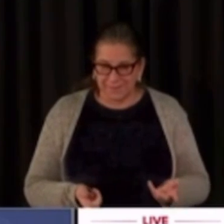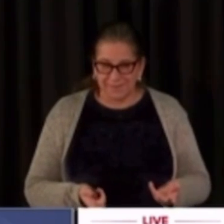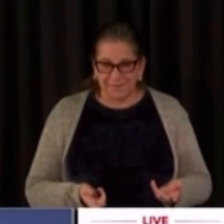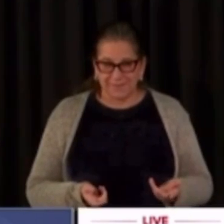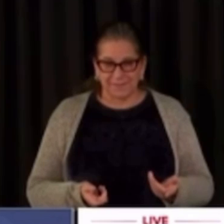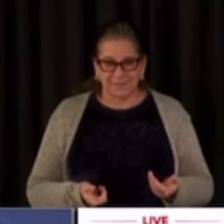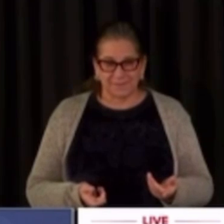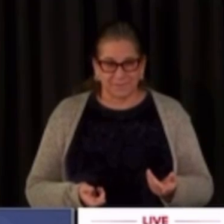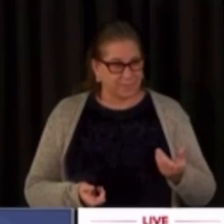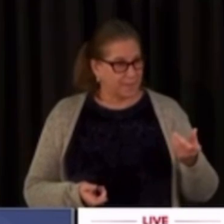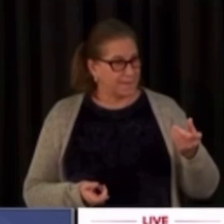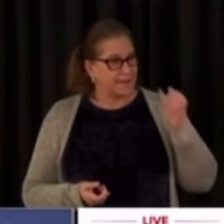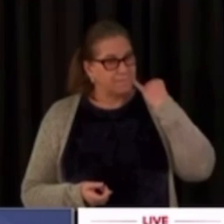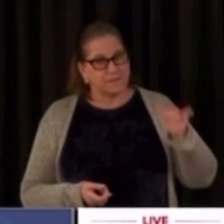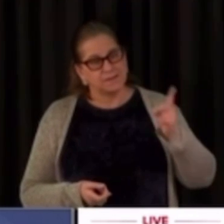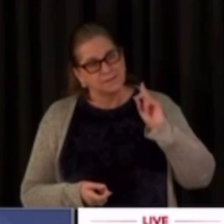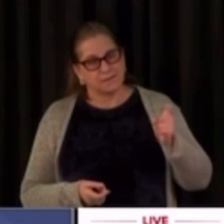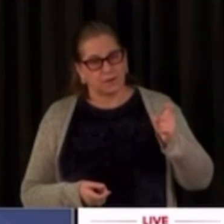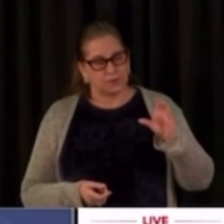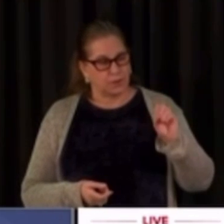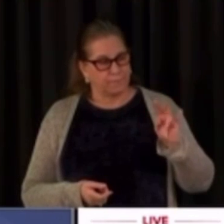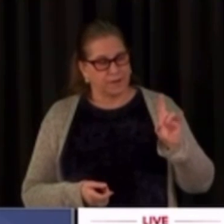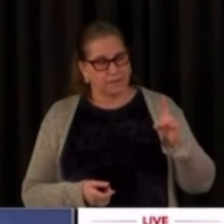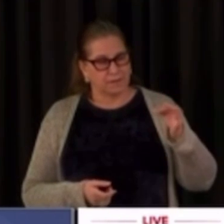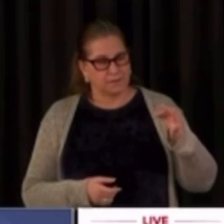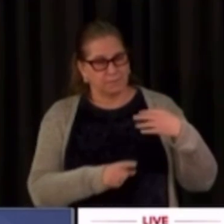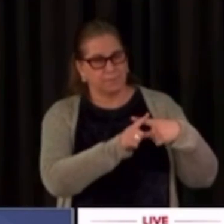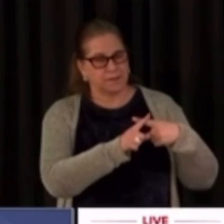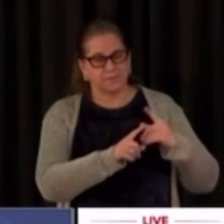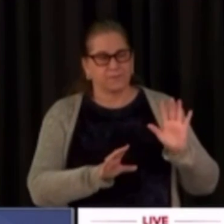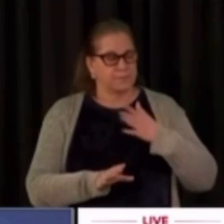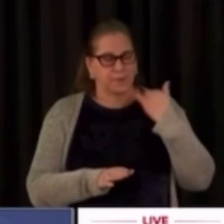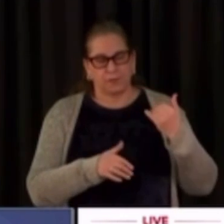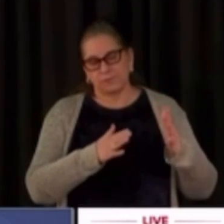as our first responders who have been on the front lines of this